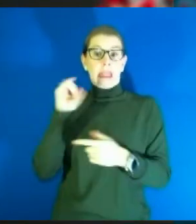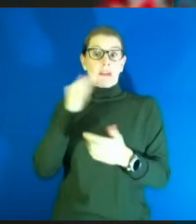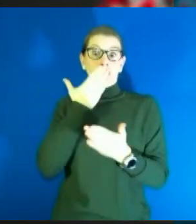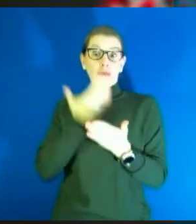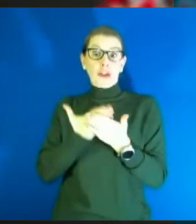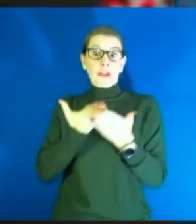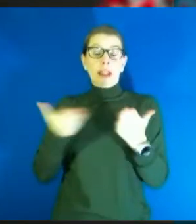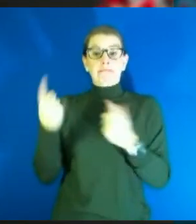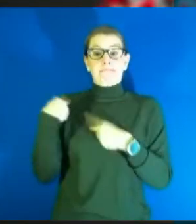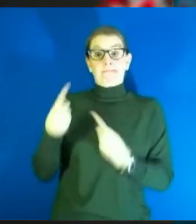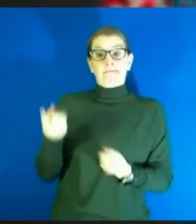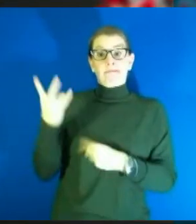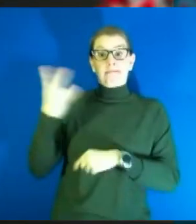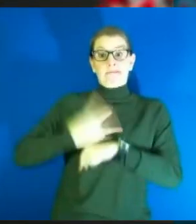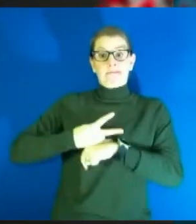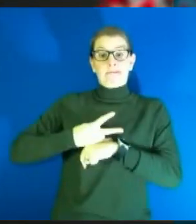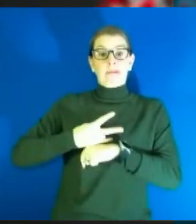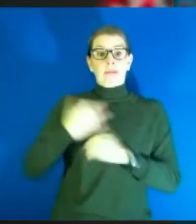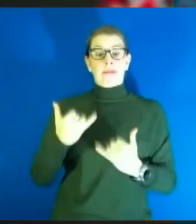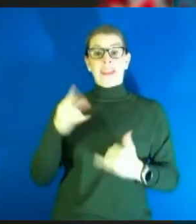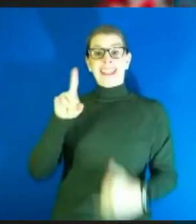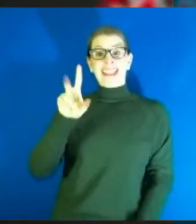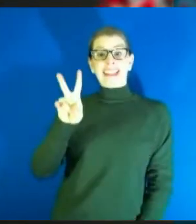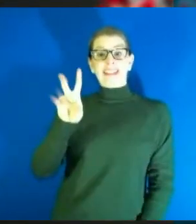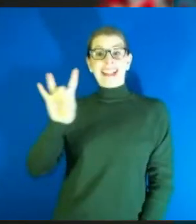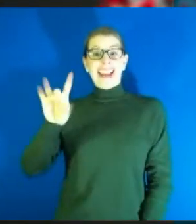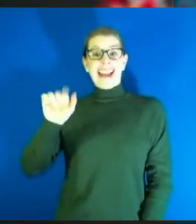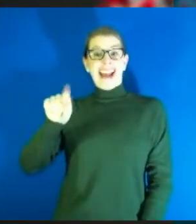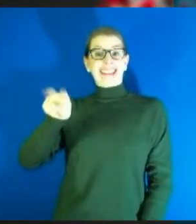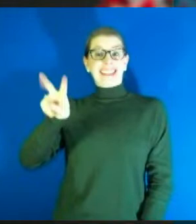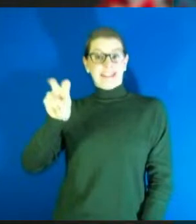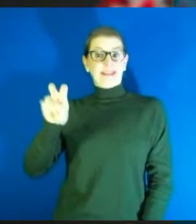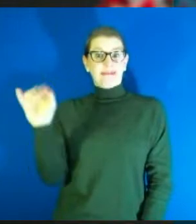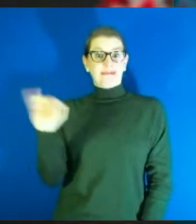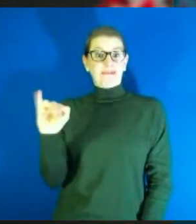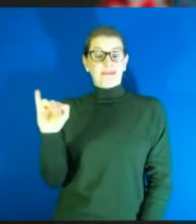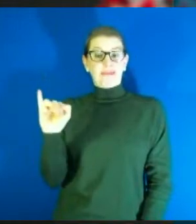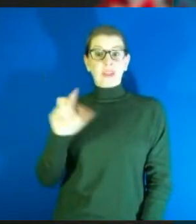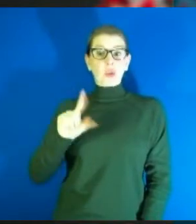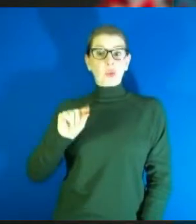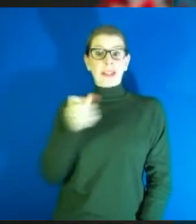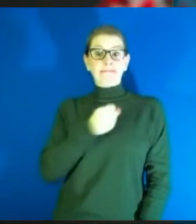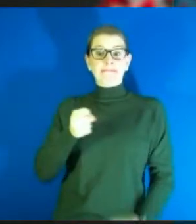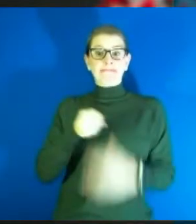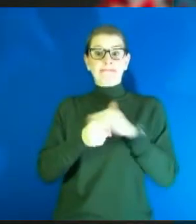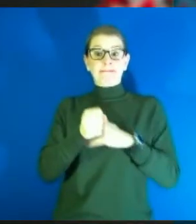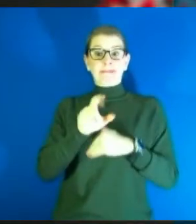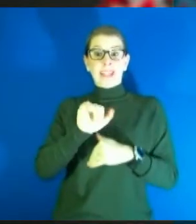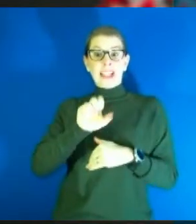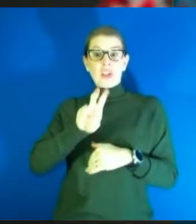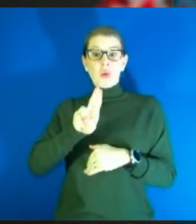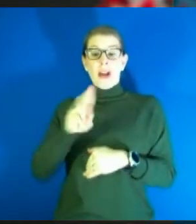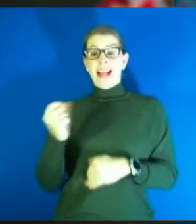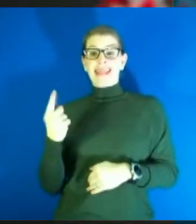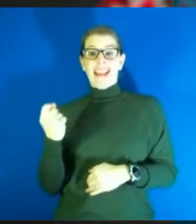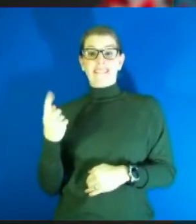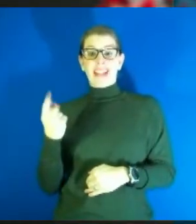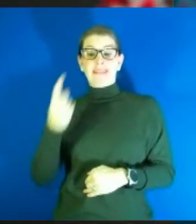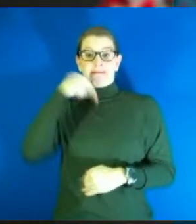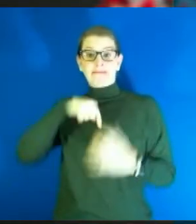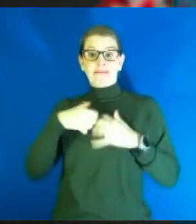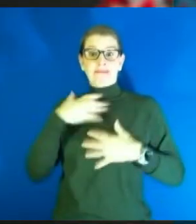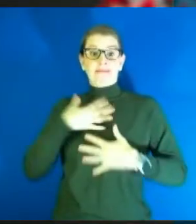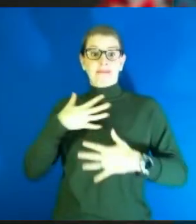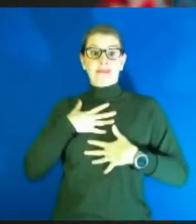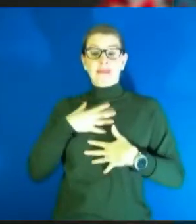over the past 7 days. Currently, we have 78 active infections, with 20 in the ICU, 11 on the ventilator, 93 in that recovery